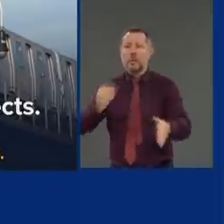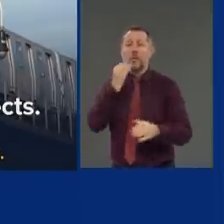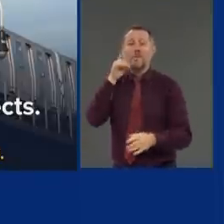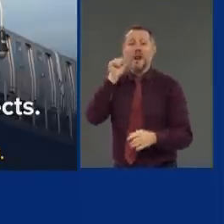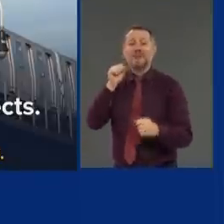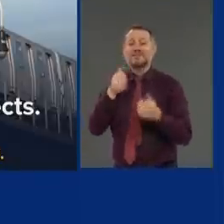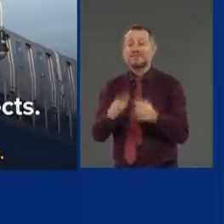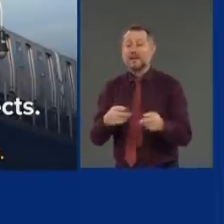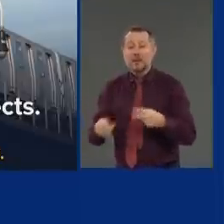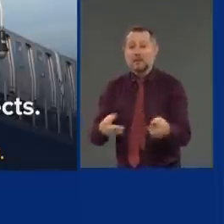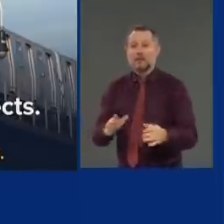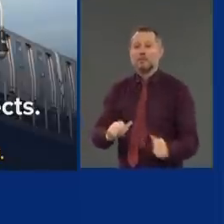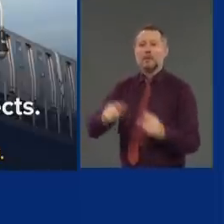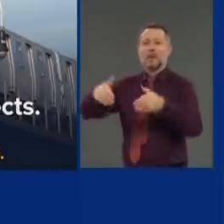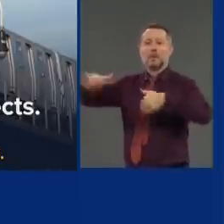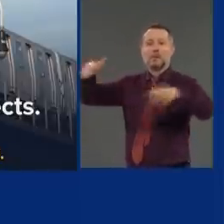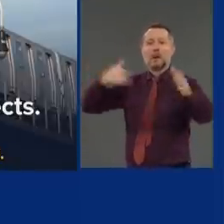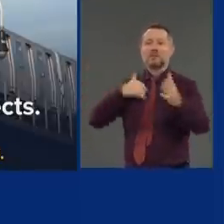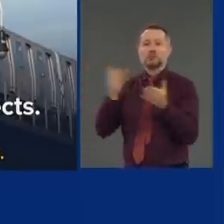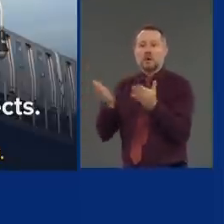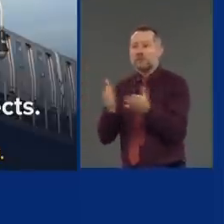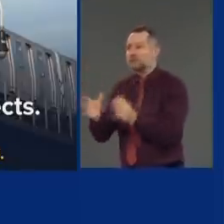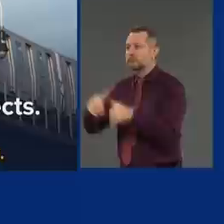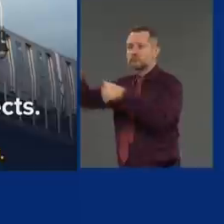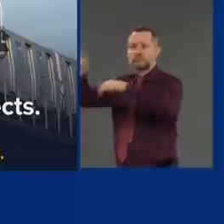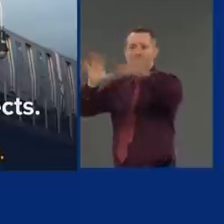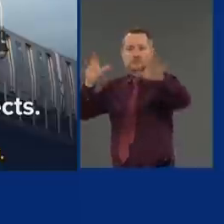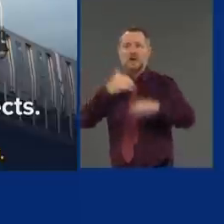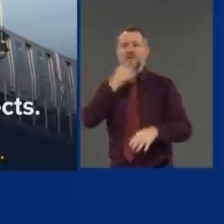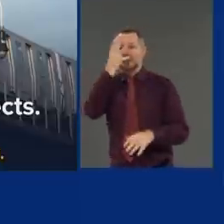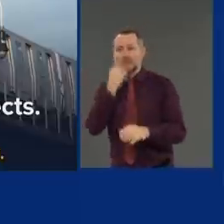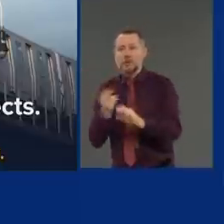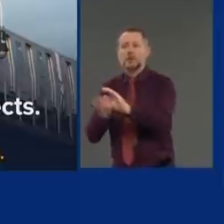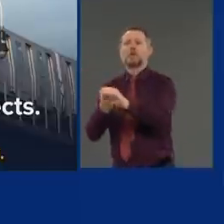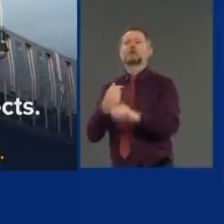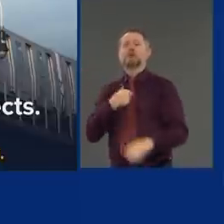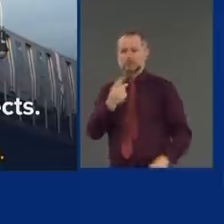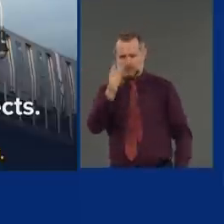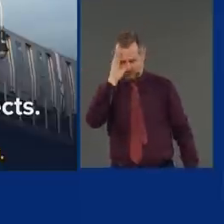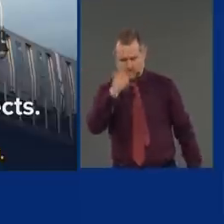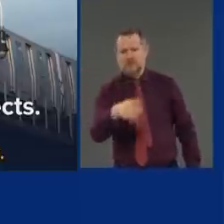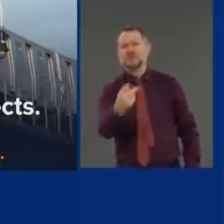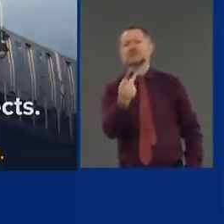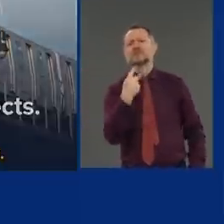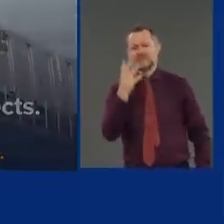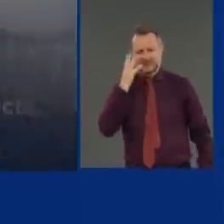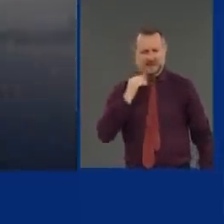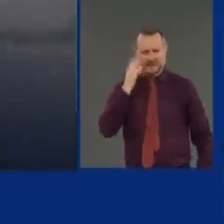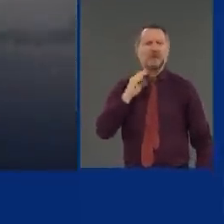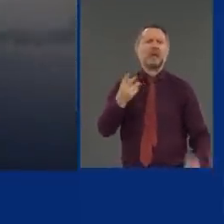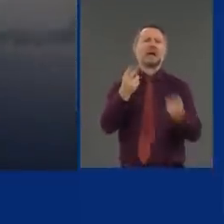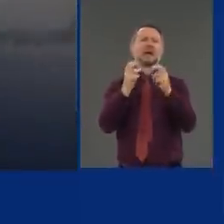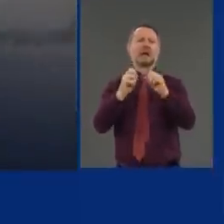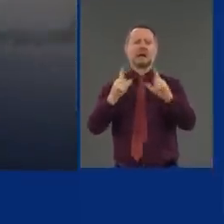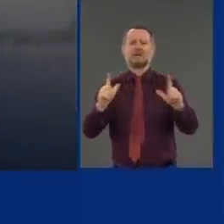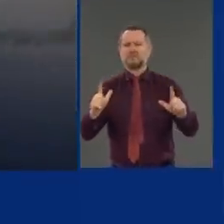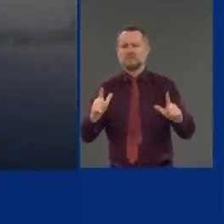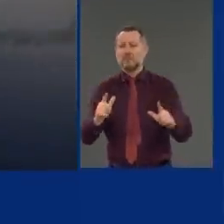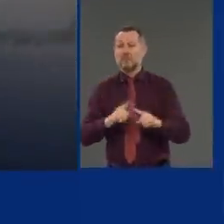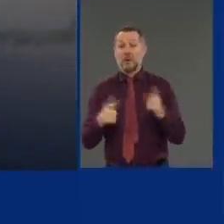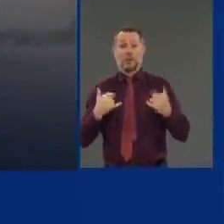in a subway system. Yes, we went through hell, but it's actually going to be better when we